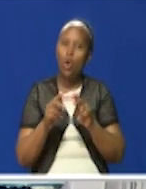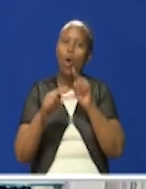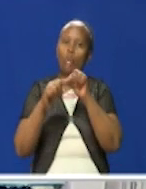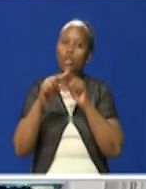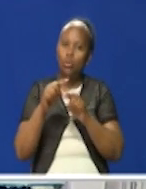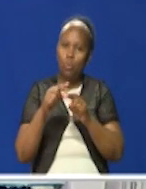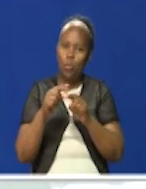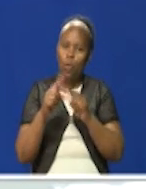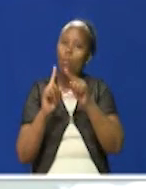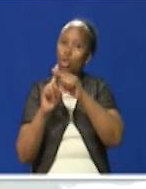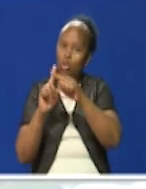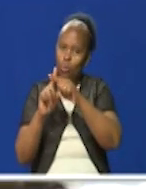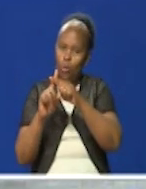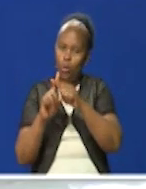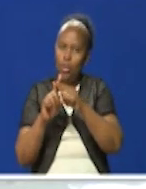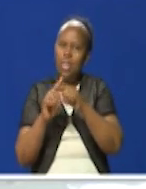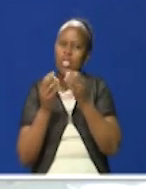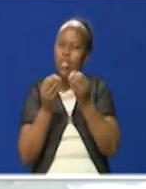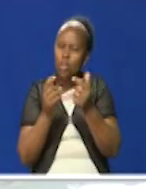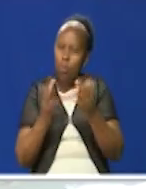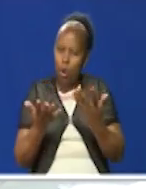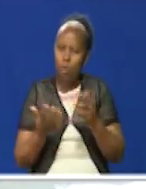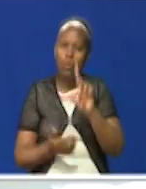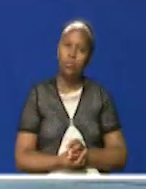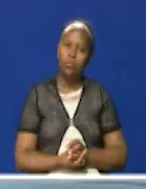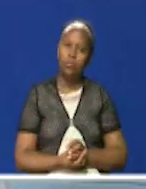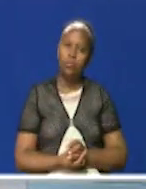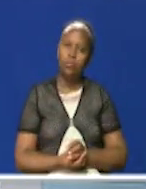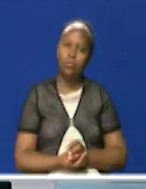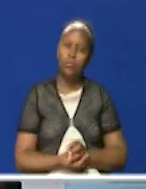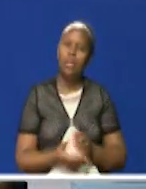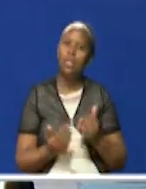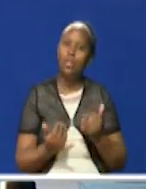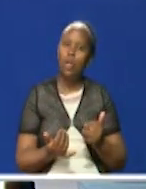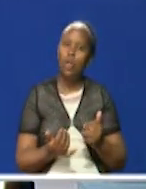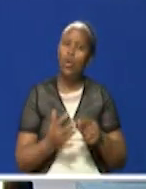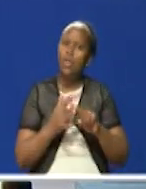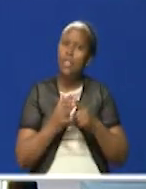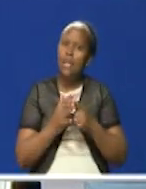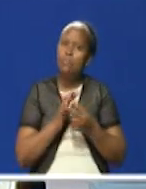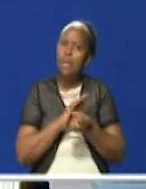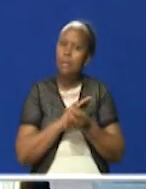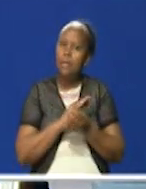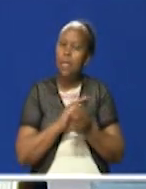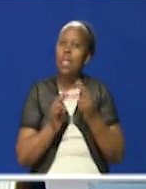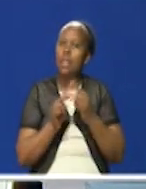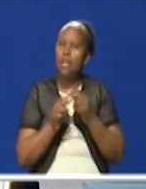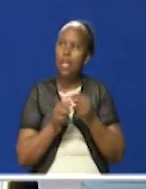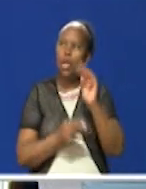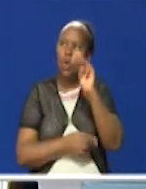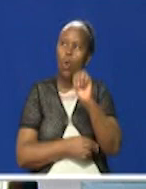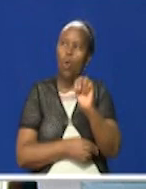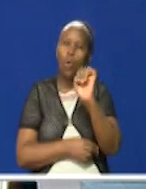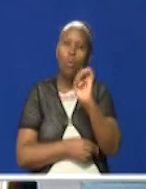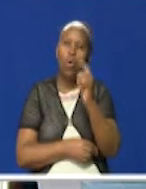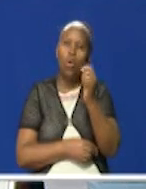multiple. In simple, LCM. Now, we'll start by defining what least common